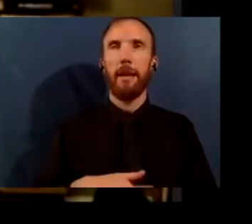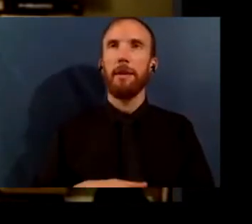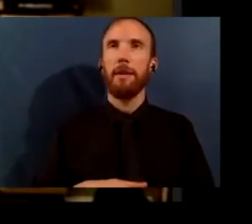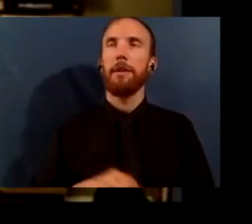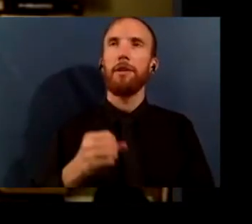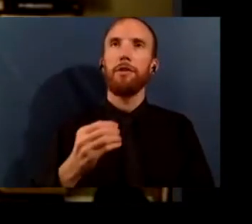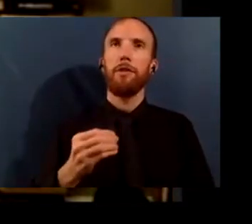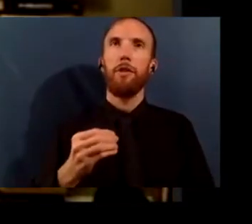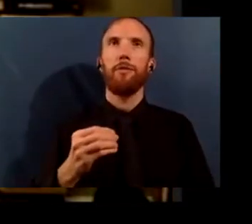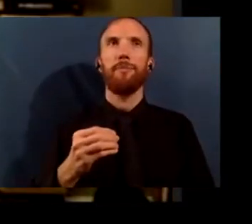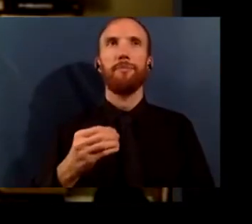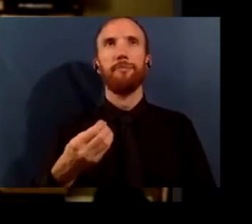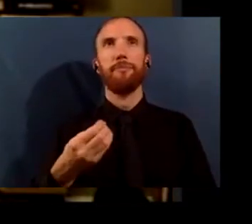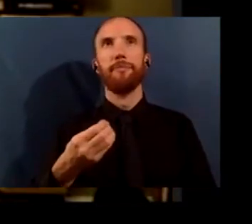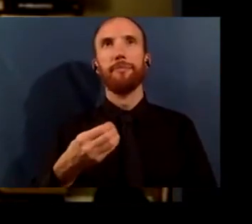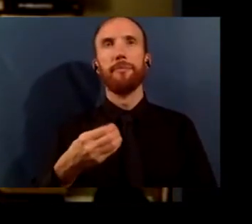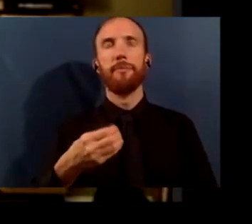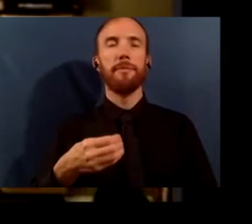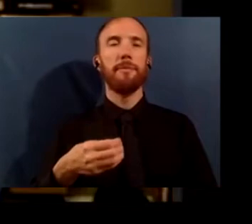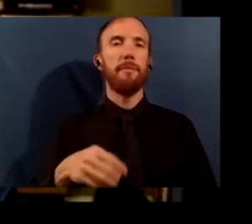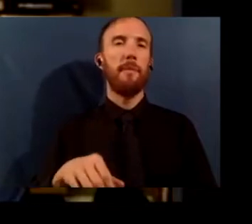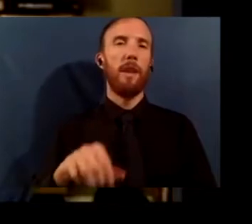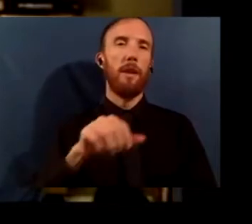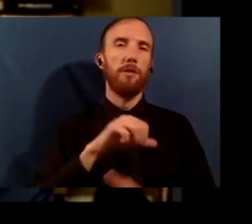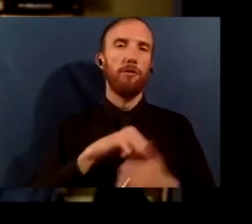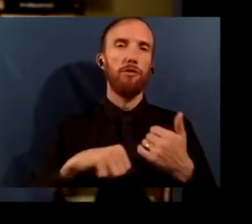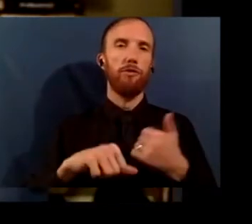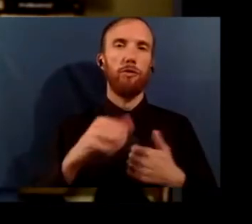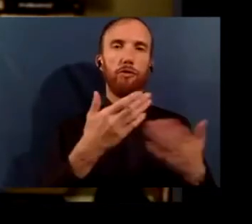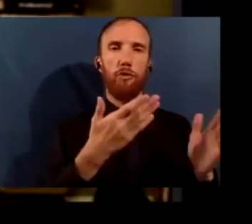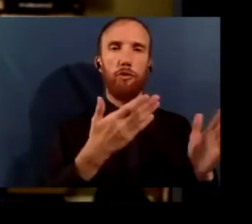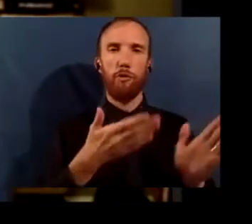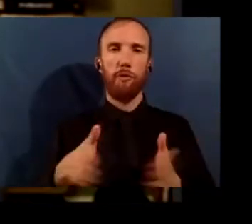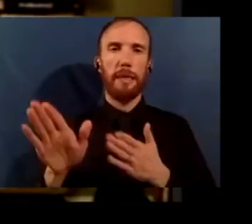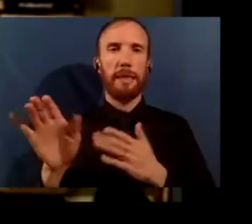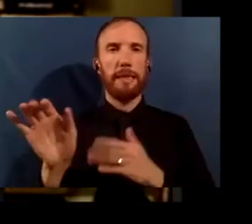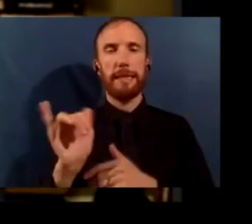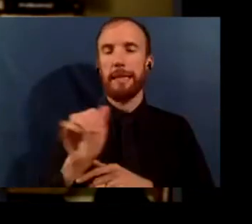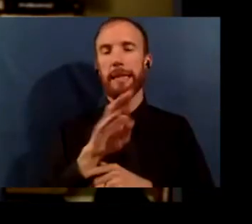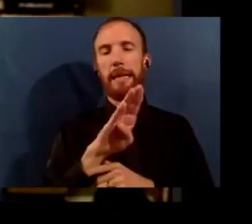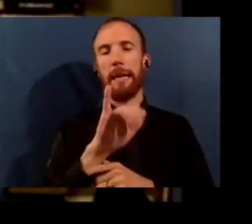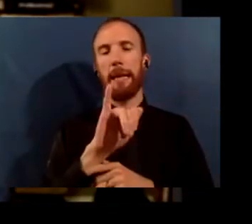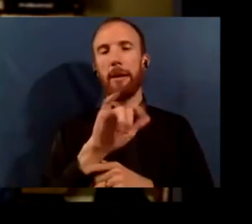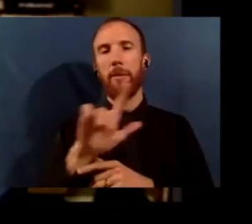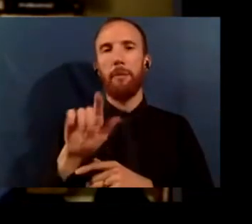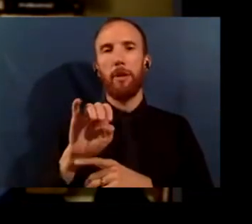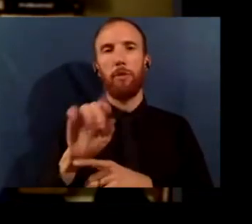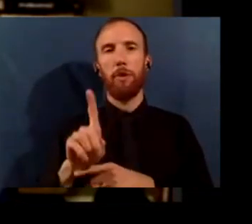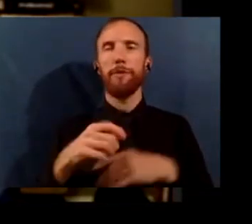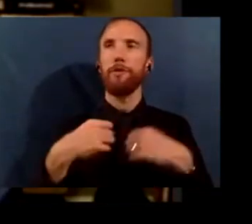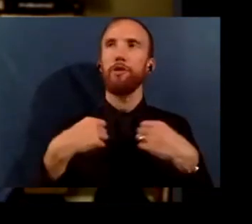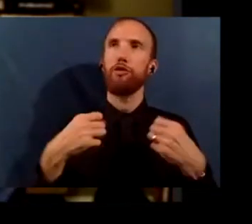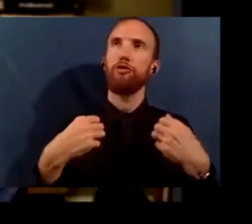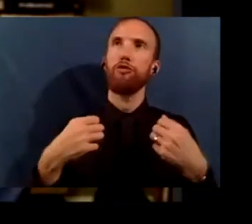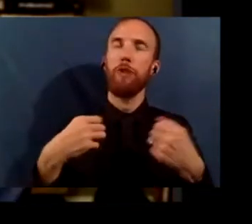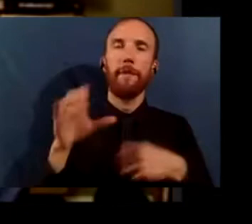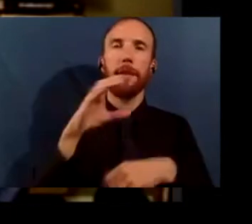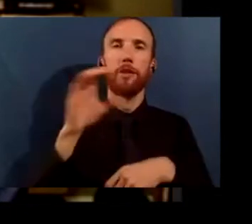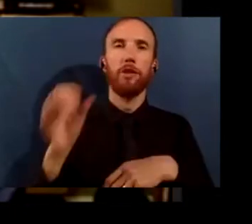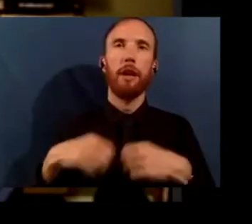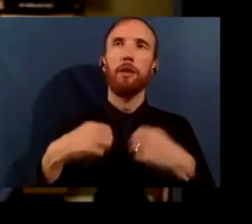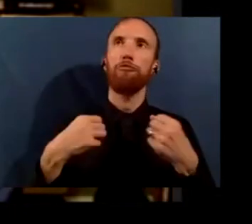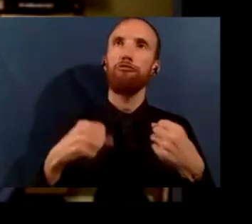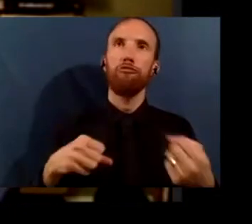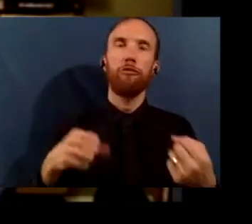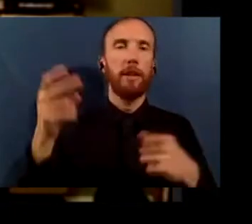Social movement is like a billboard, Nadine. When you are driving in Chicago and you pass a billboard, you glance up and you see, you